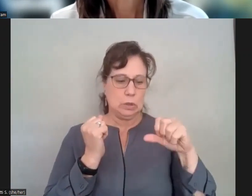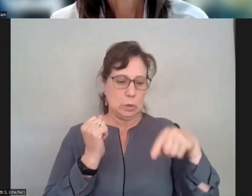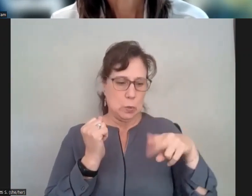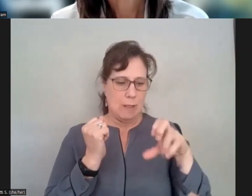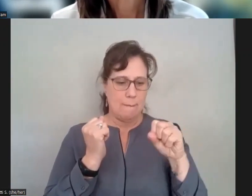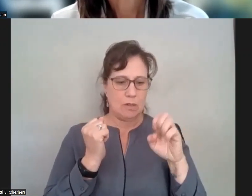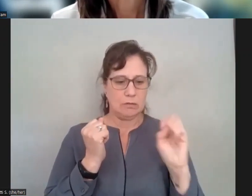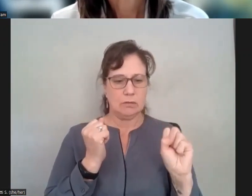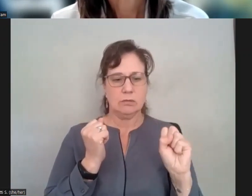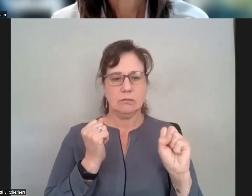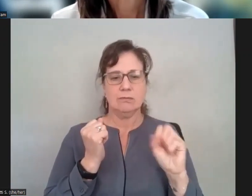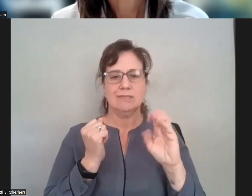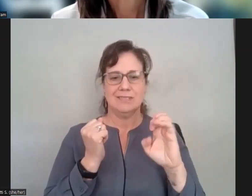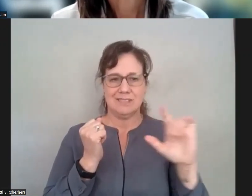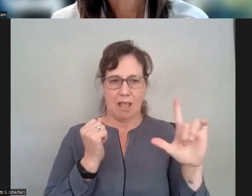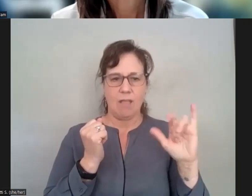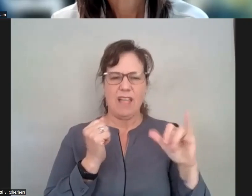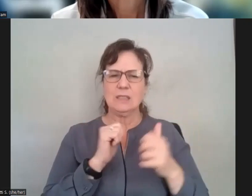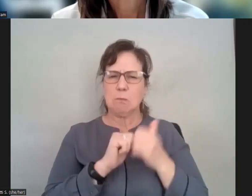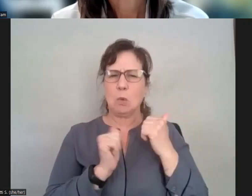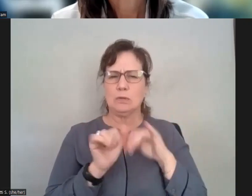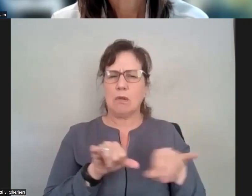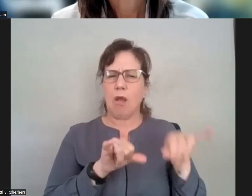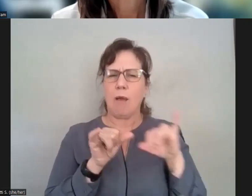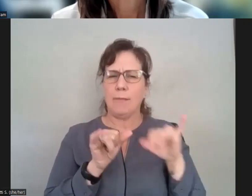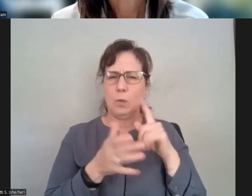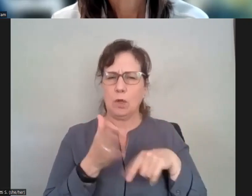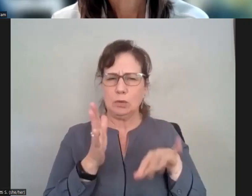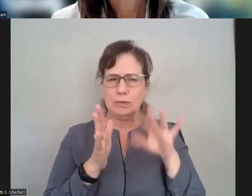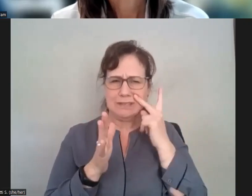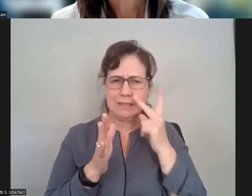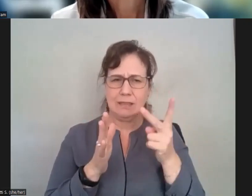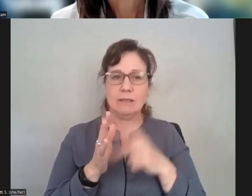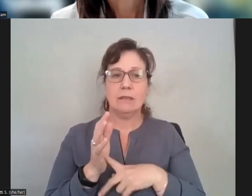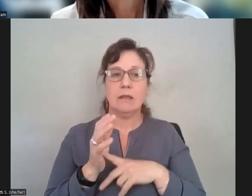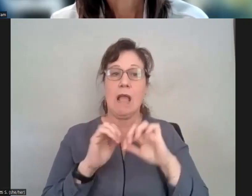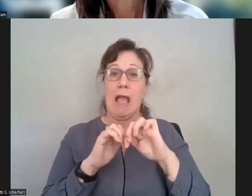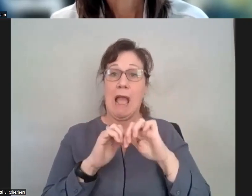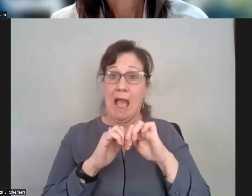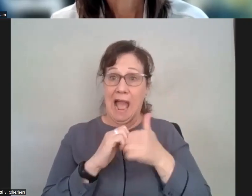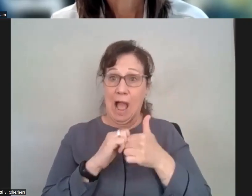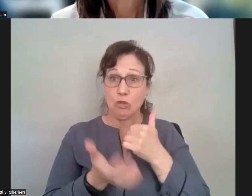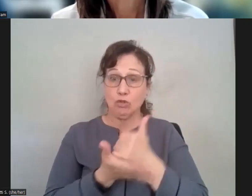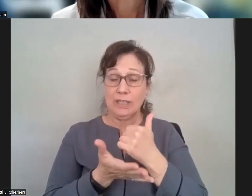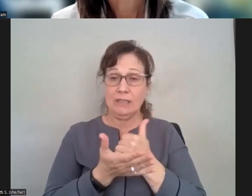is kind of the most common type of anal cancer, the upfront treatment is actually chemoradiation.